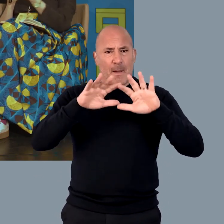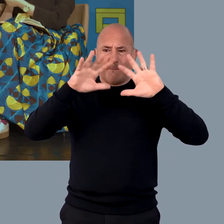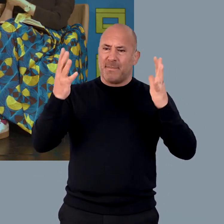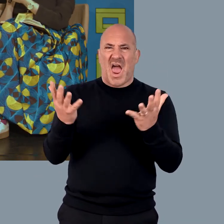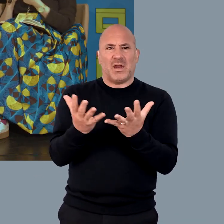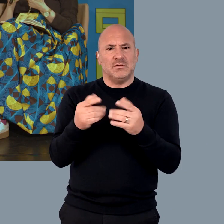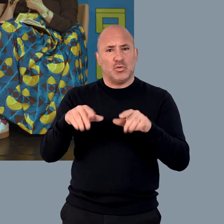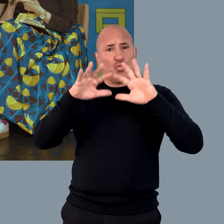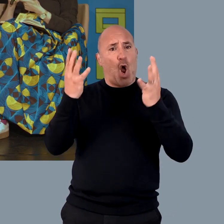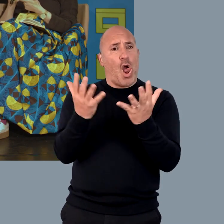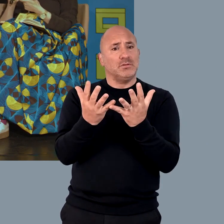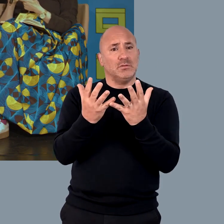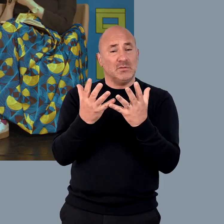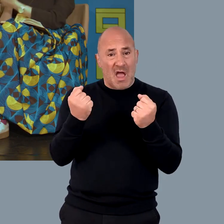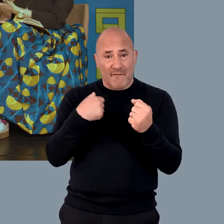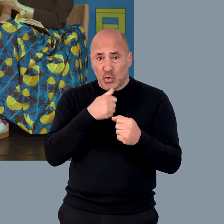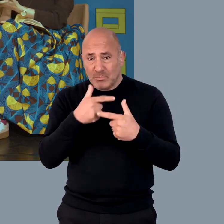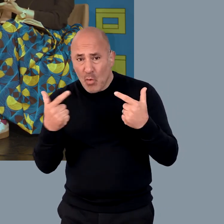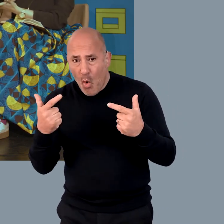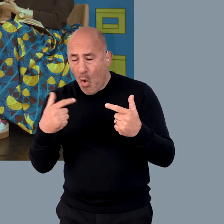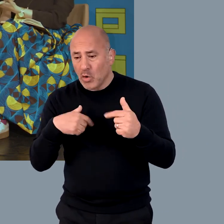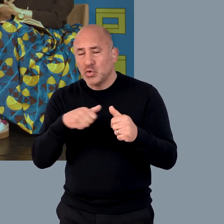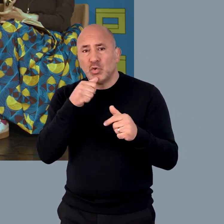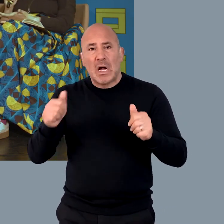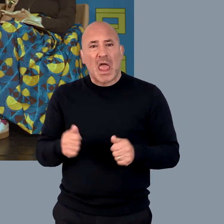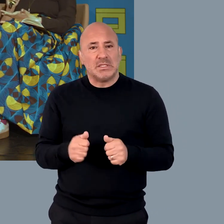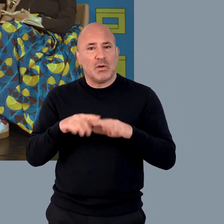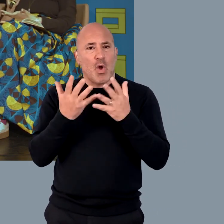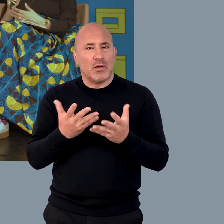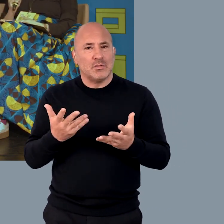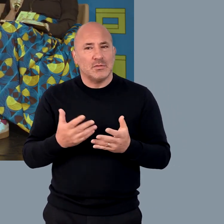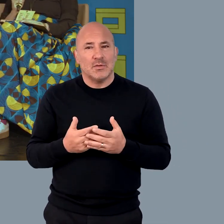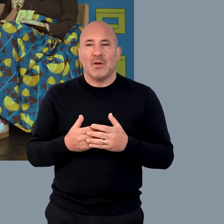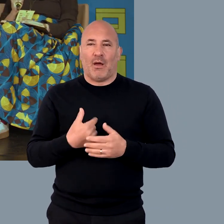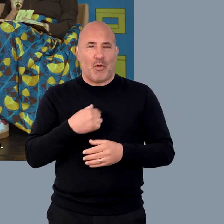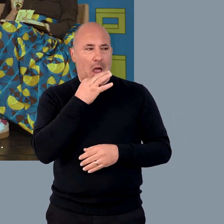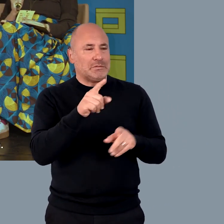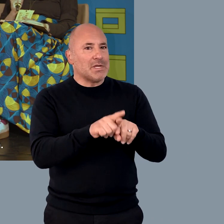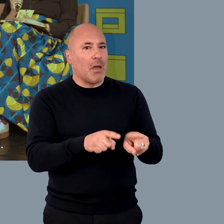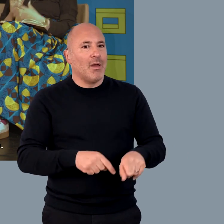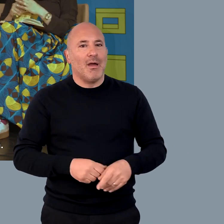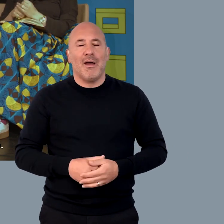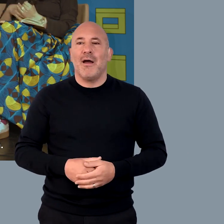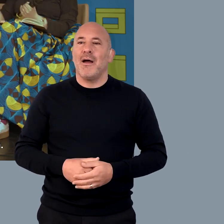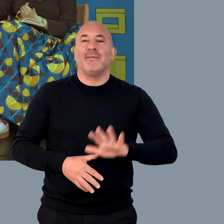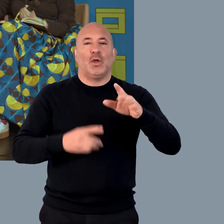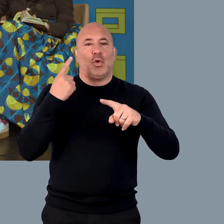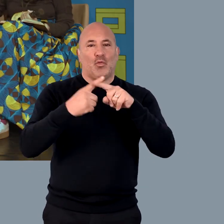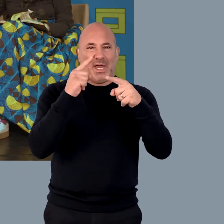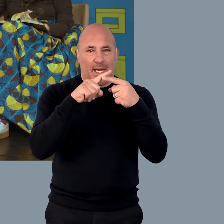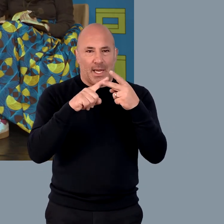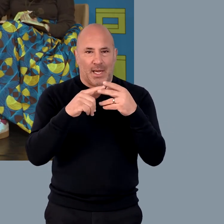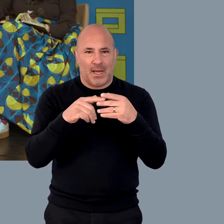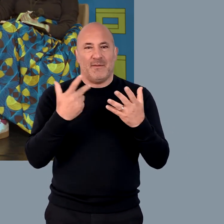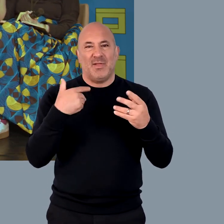think about the idea of planetary boundaries? And, do you think we could do less? I was going to ask you the same question. So